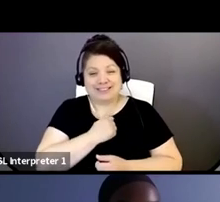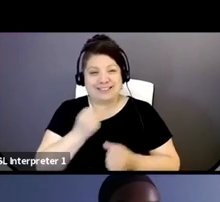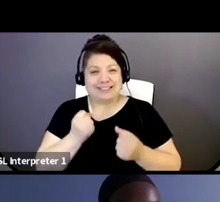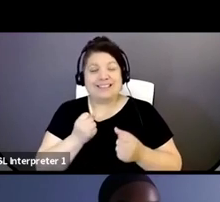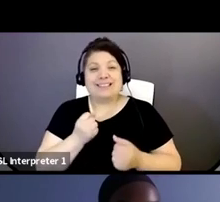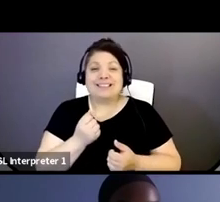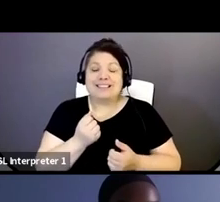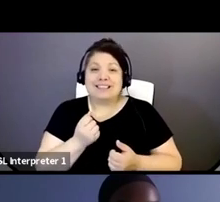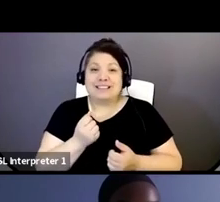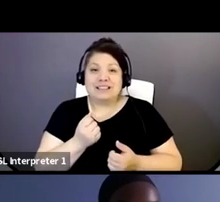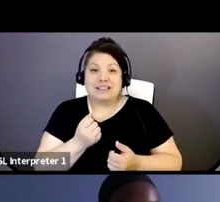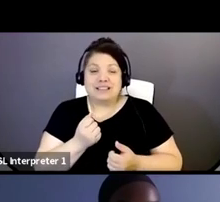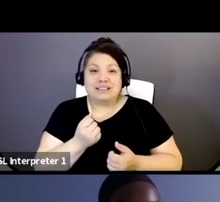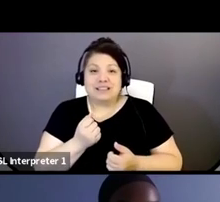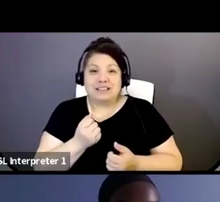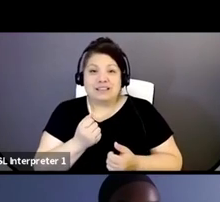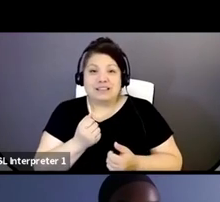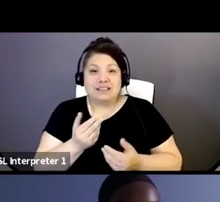From my perspective, like that